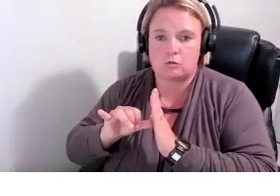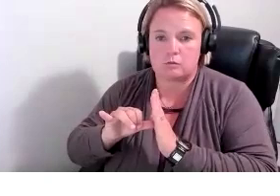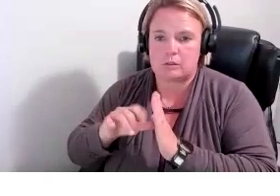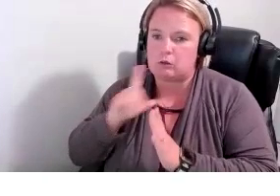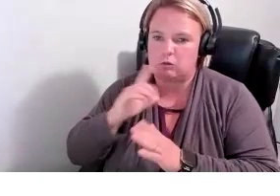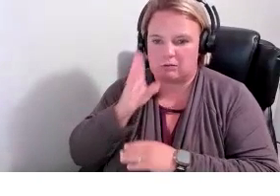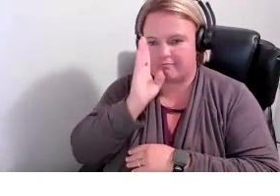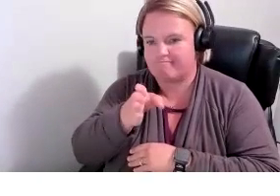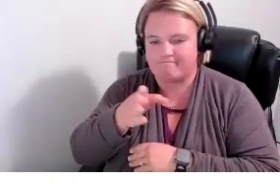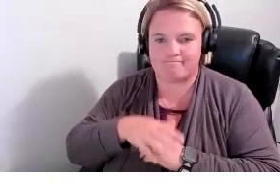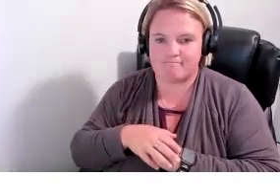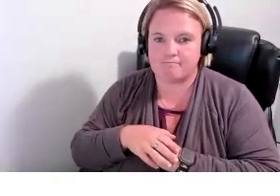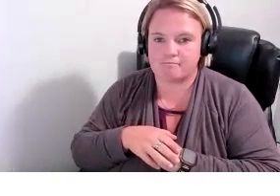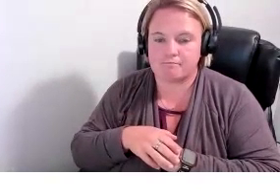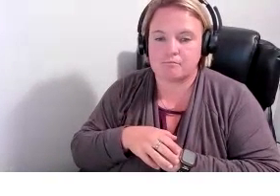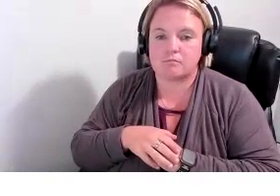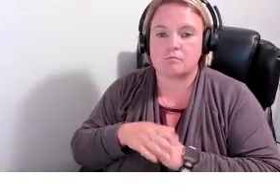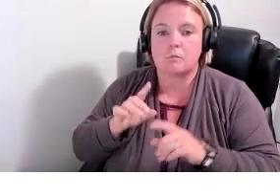file. So with